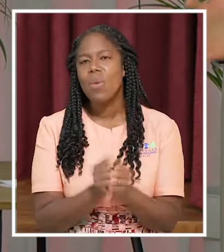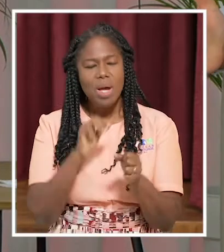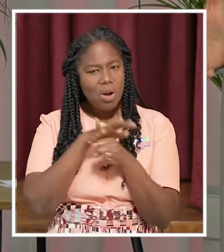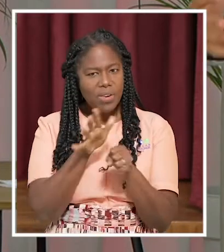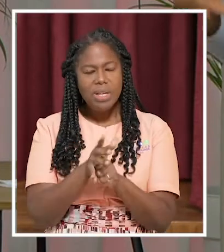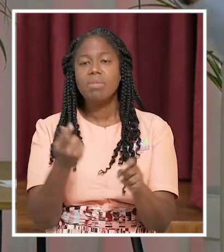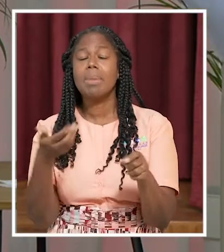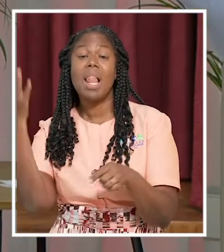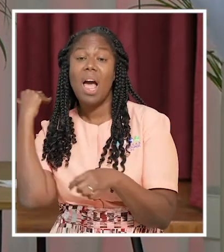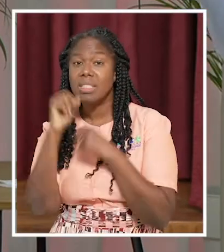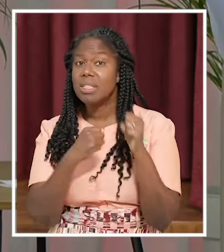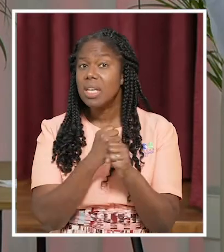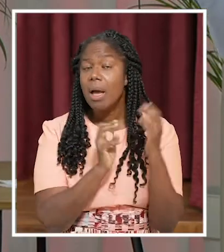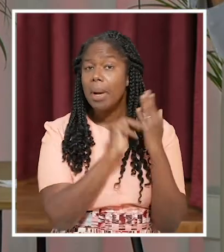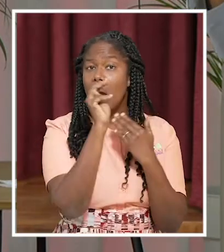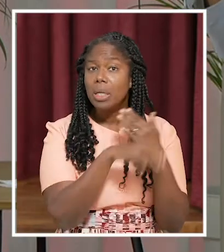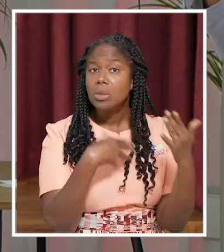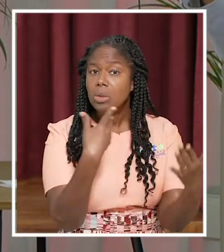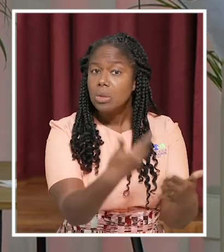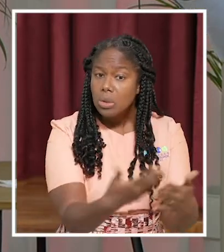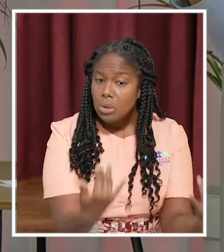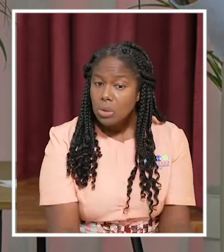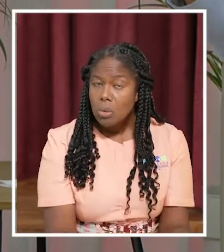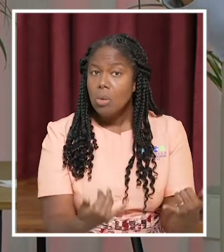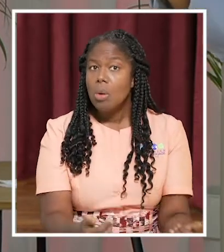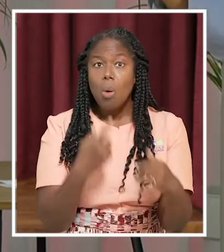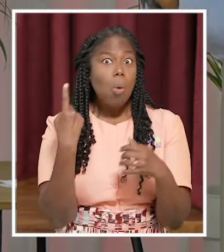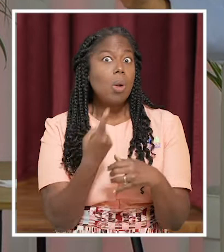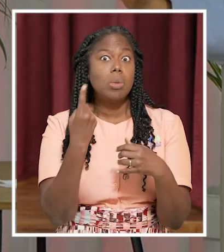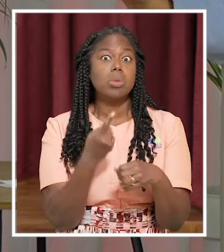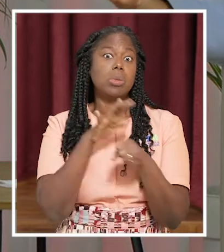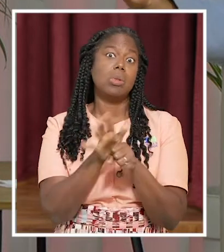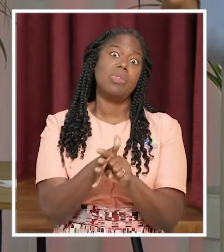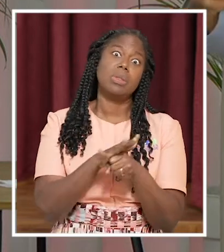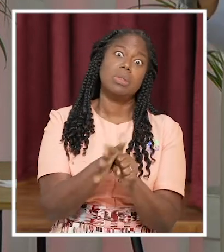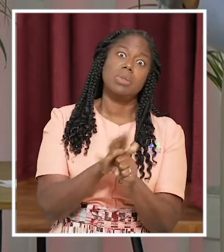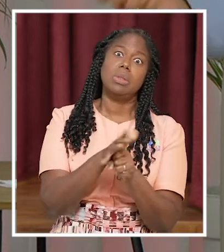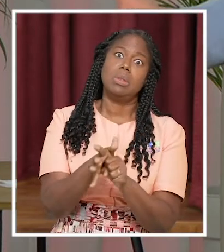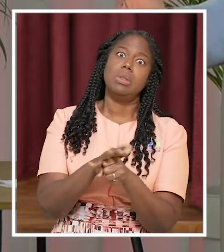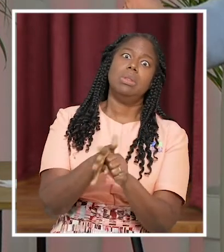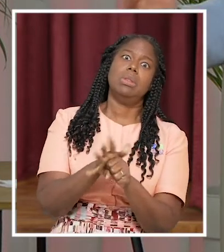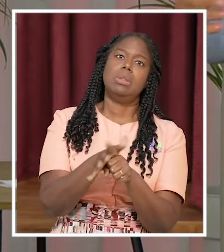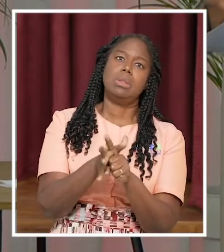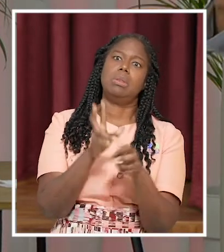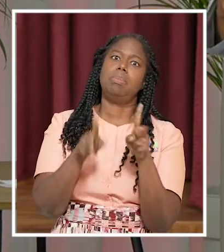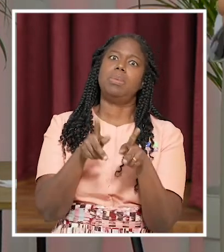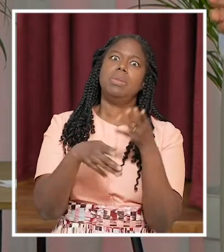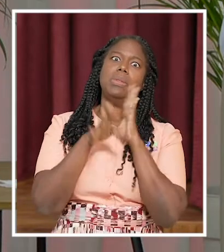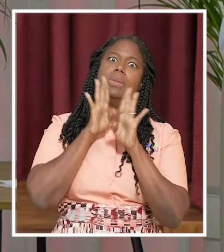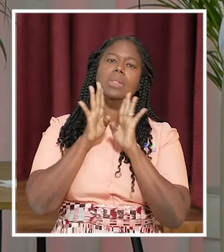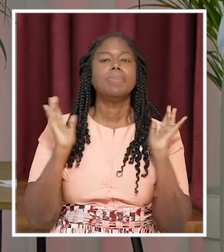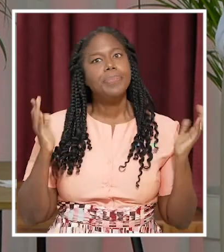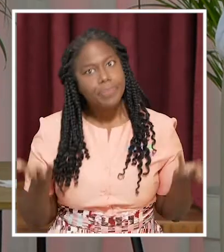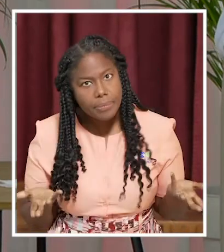till now. And it has been weighing heavy on them. And what would you advise from a psychologist standpoint as to how to